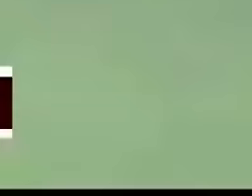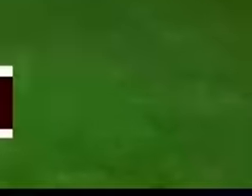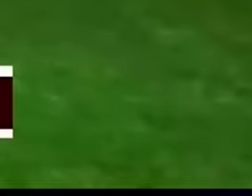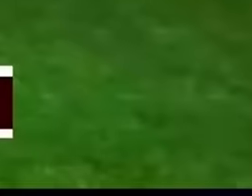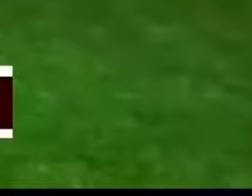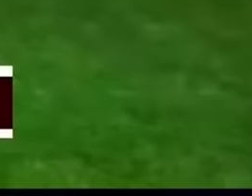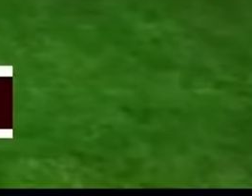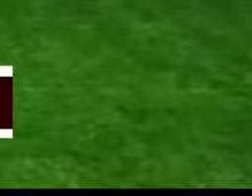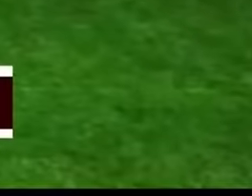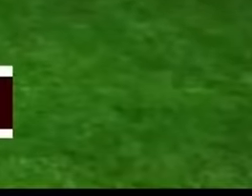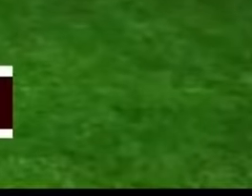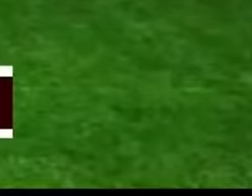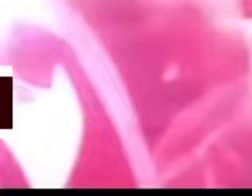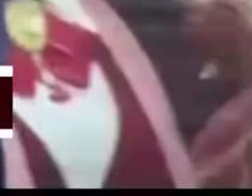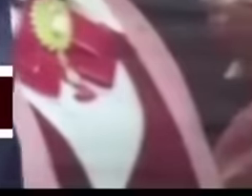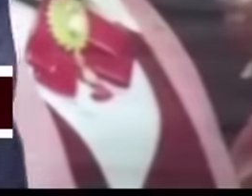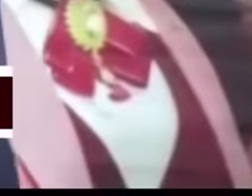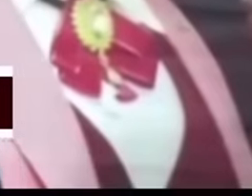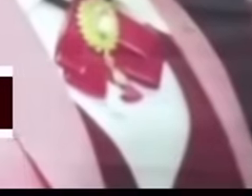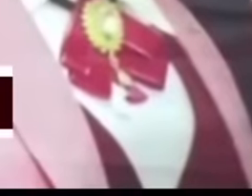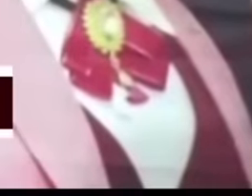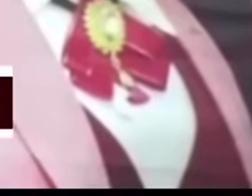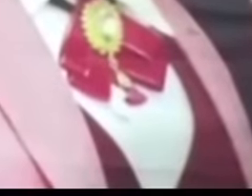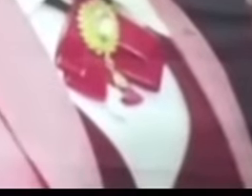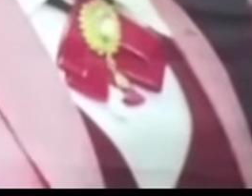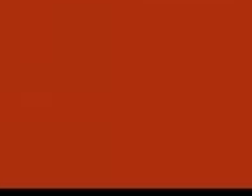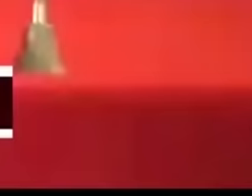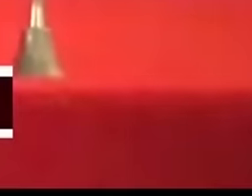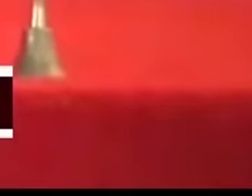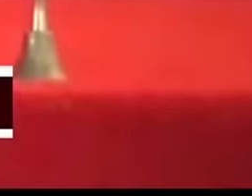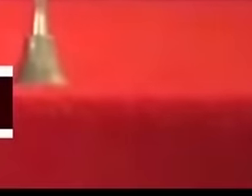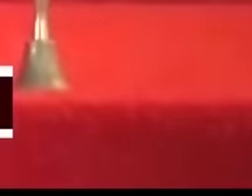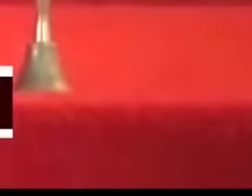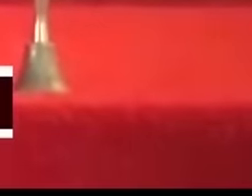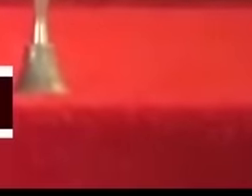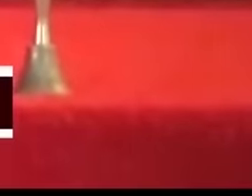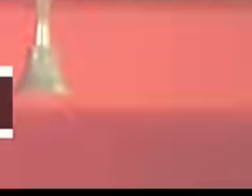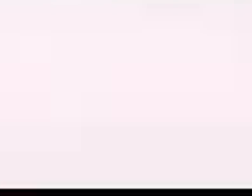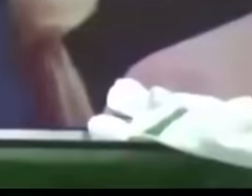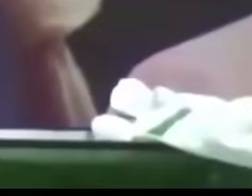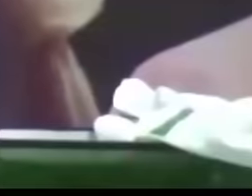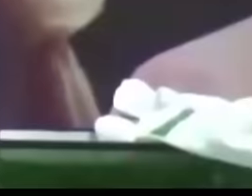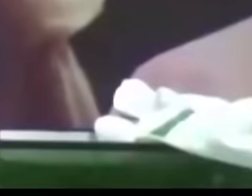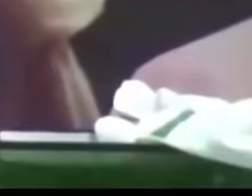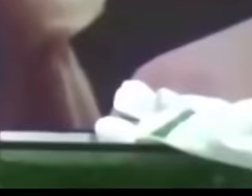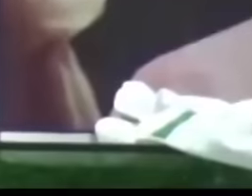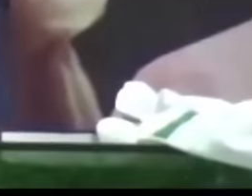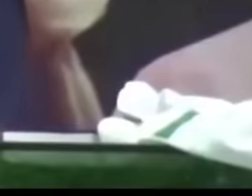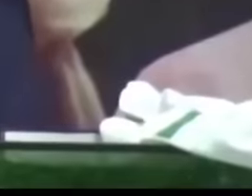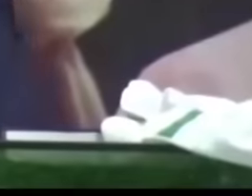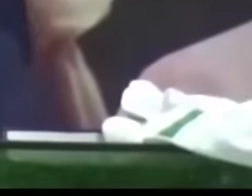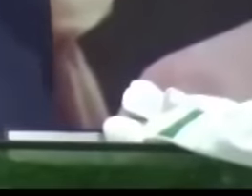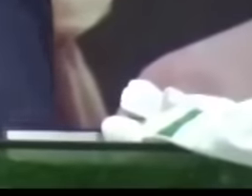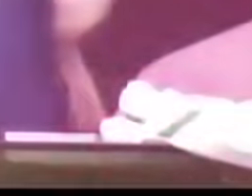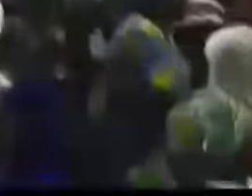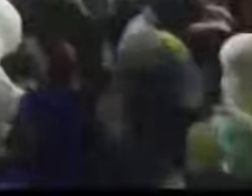Prophetess Idris Mustafa Baba ti mama se bi oba